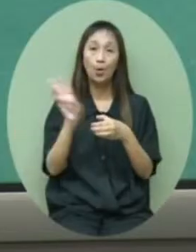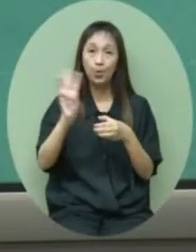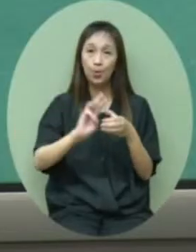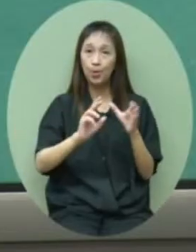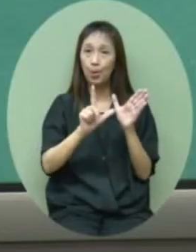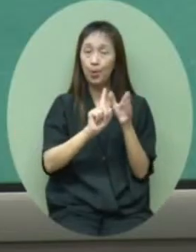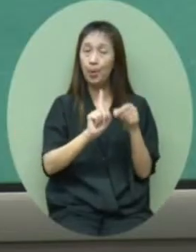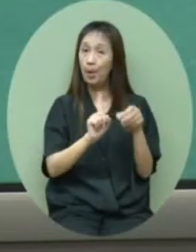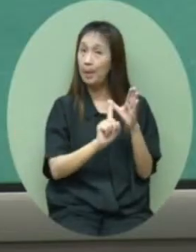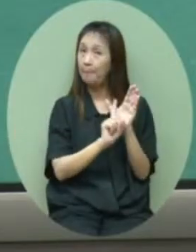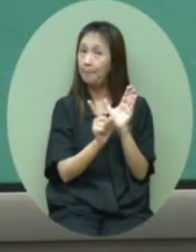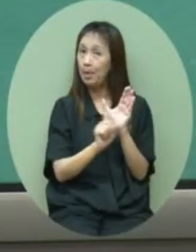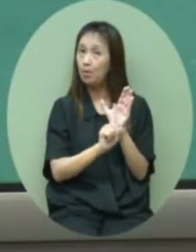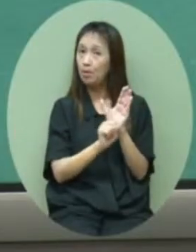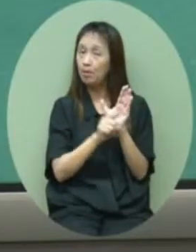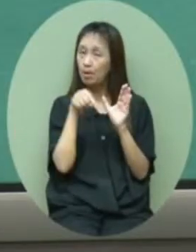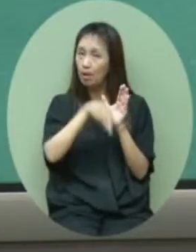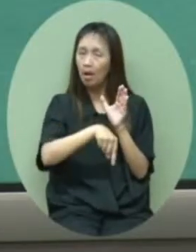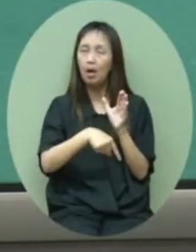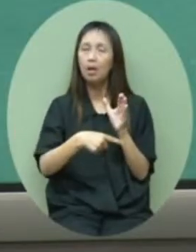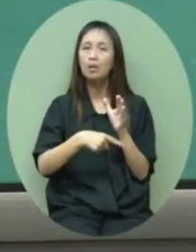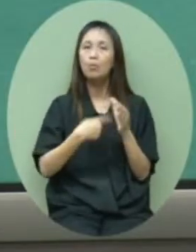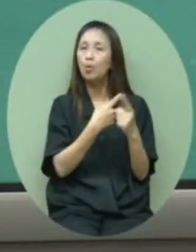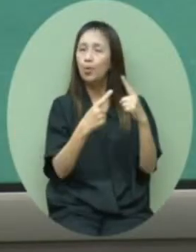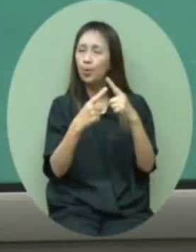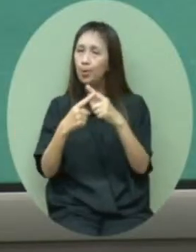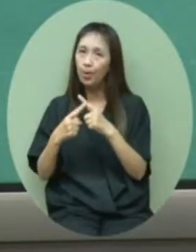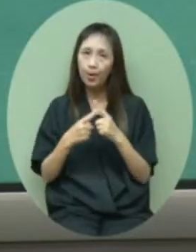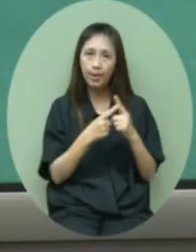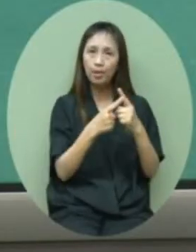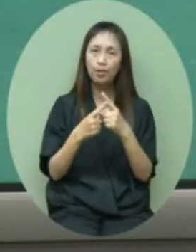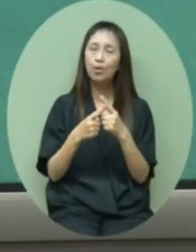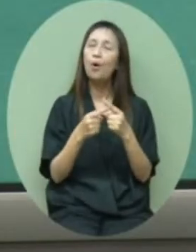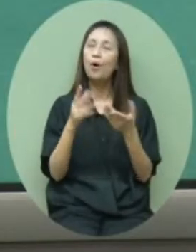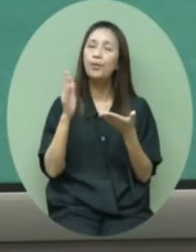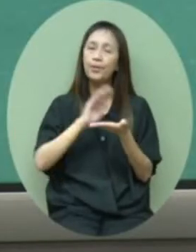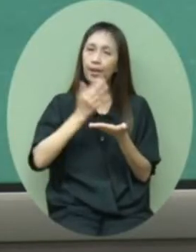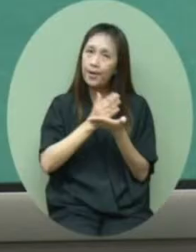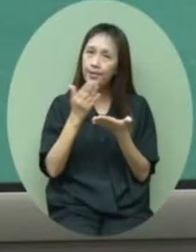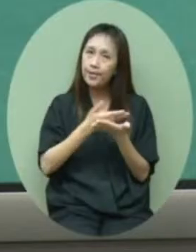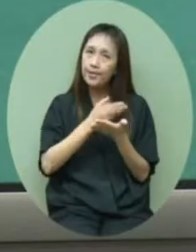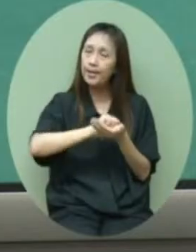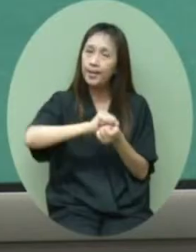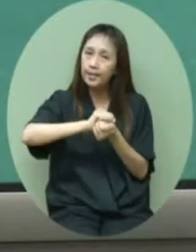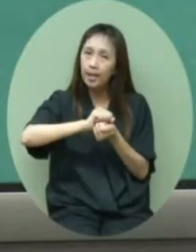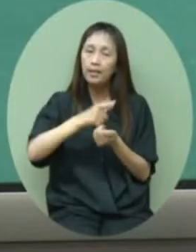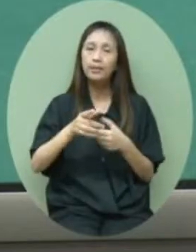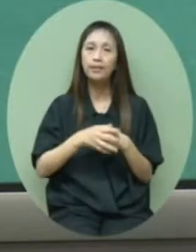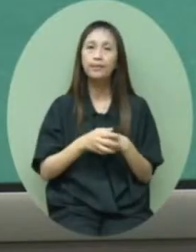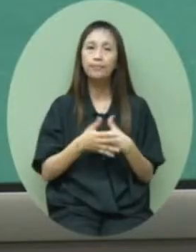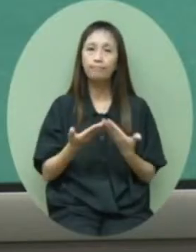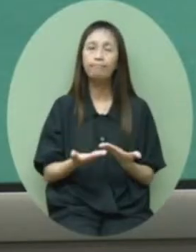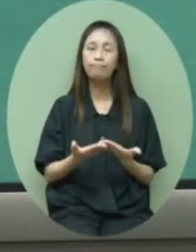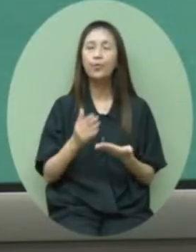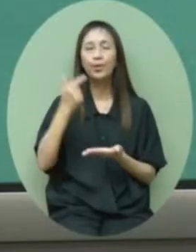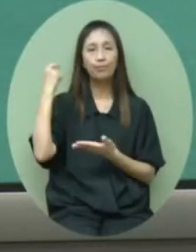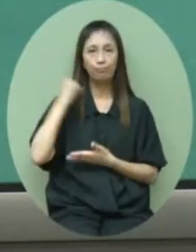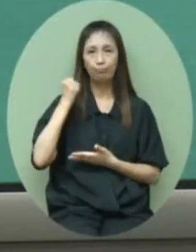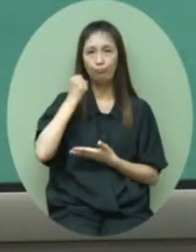information. And we have published the results every day on the website and also post the